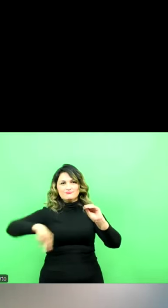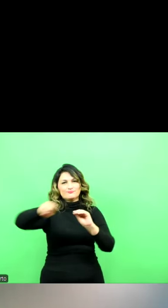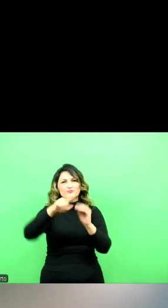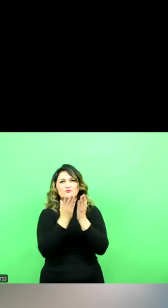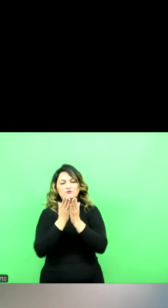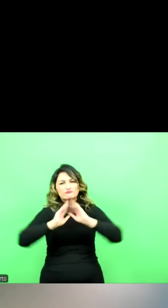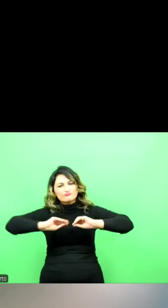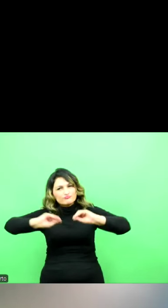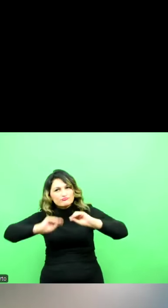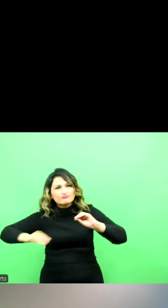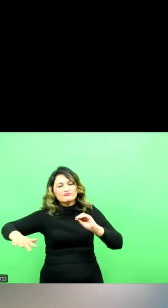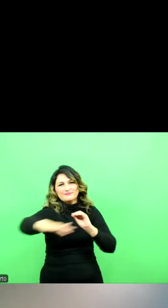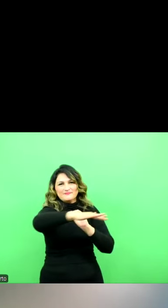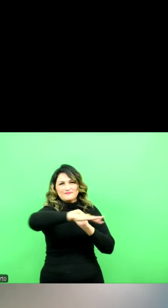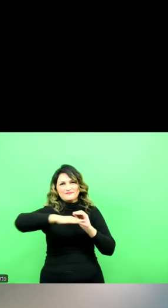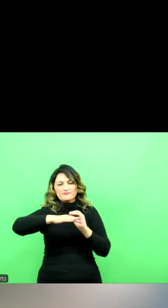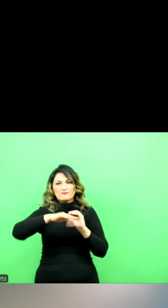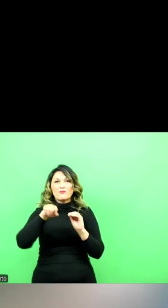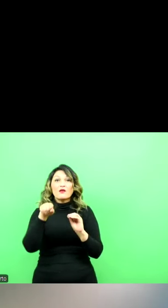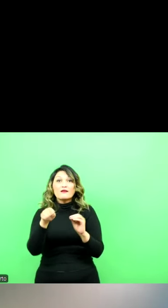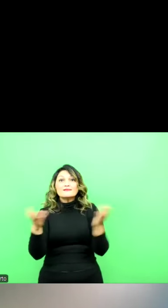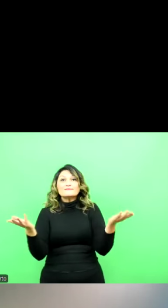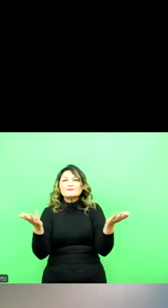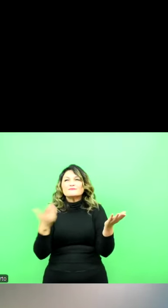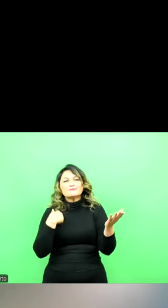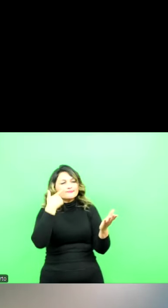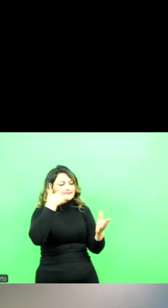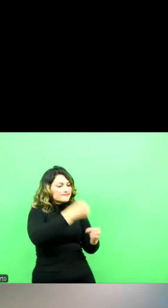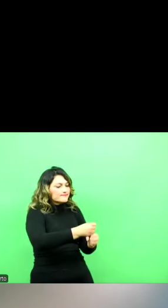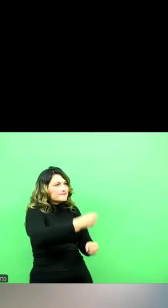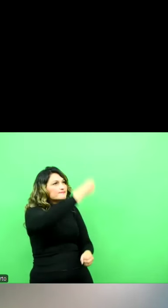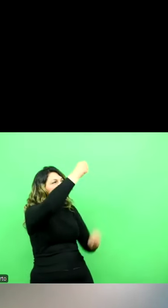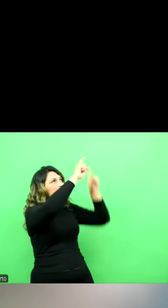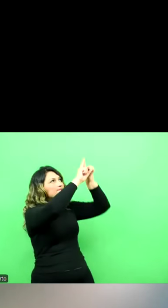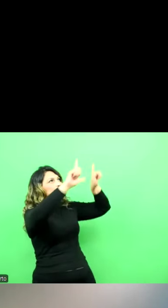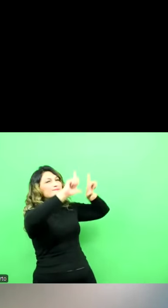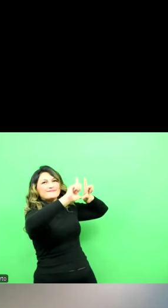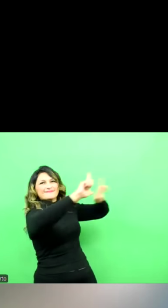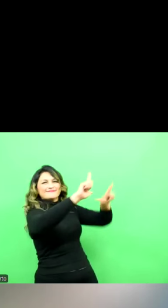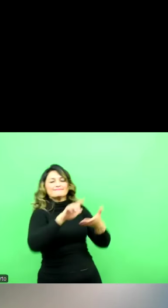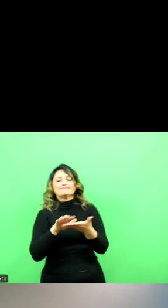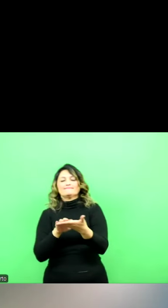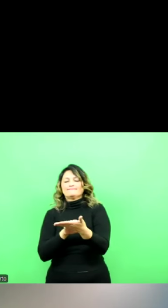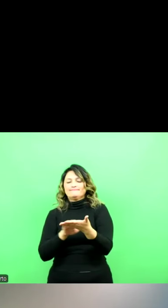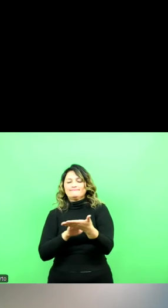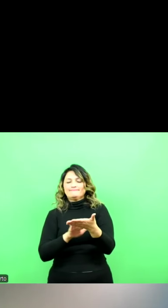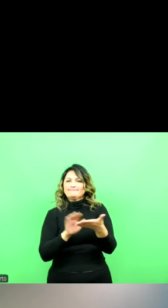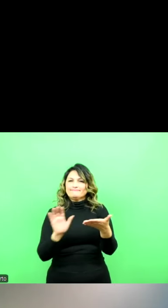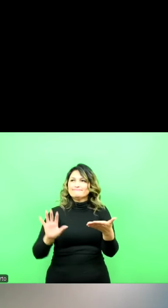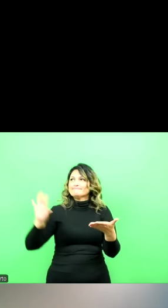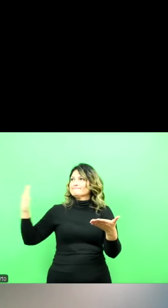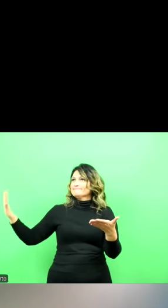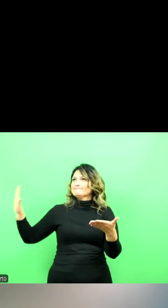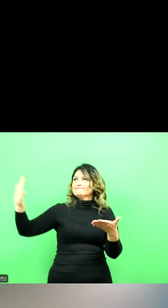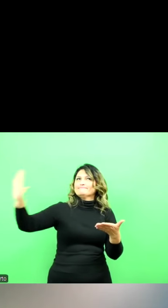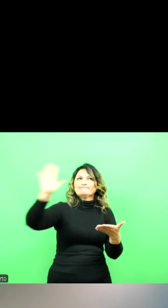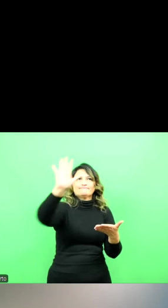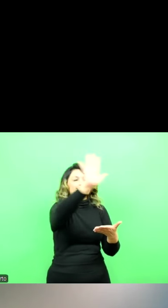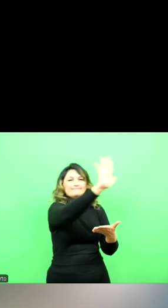placing signs and signage, pictograms with Braille language, for example.